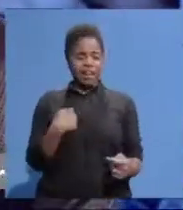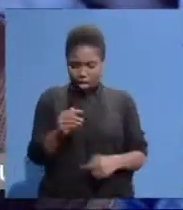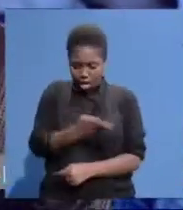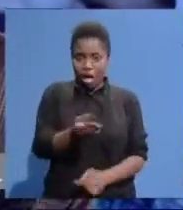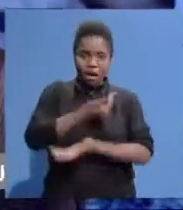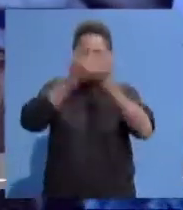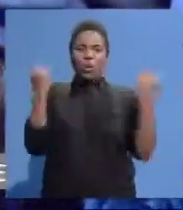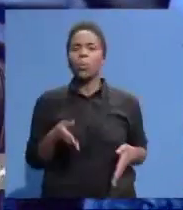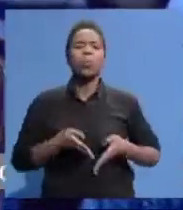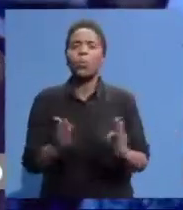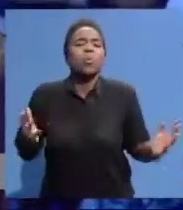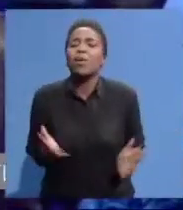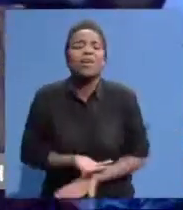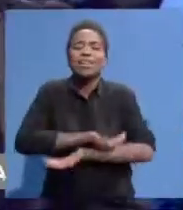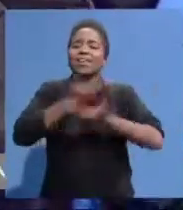direction.